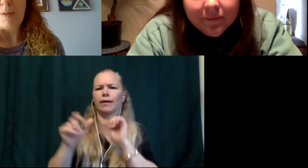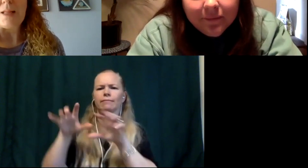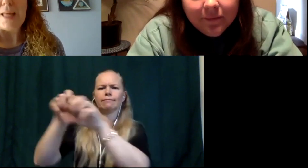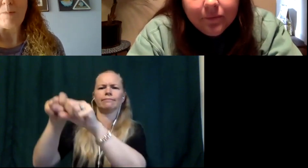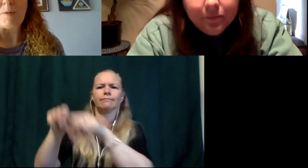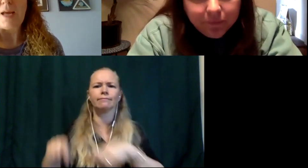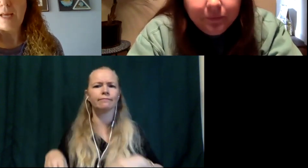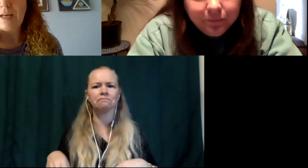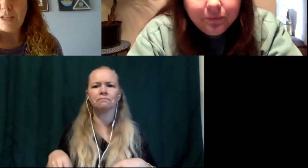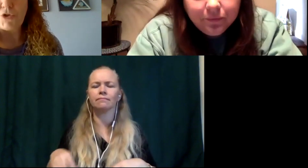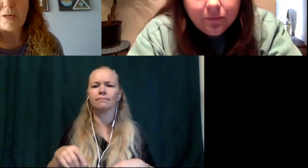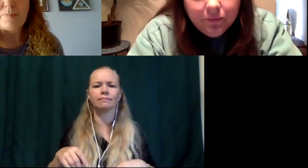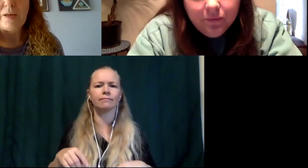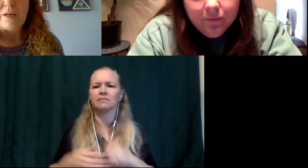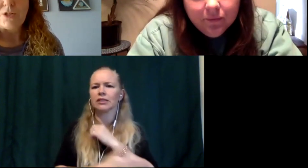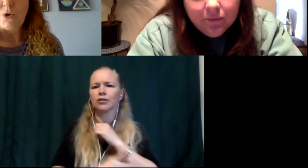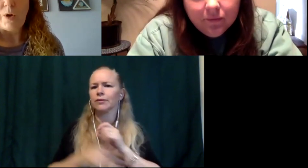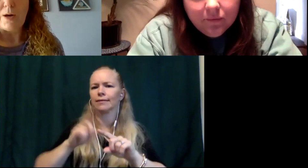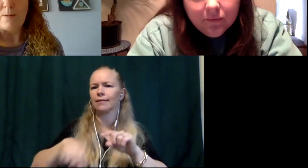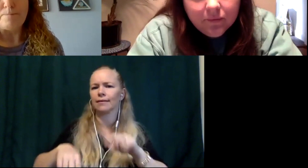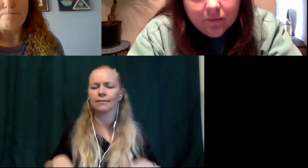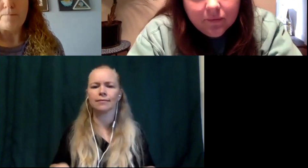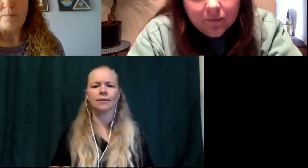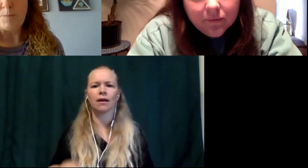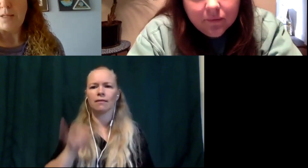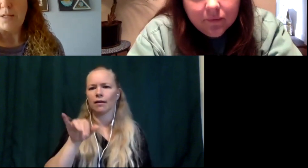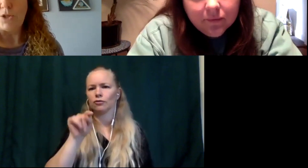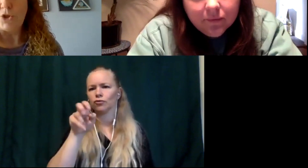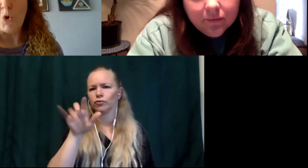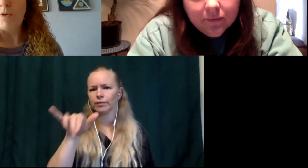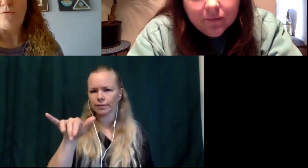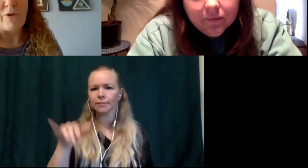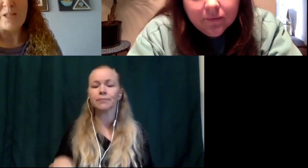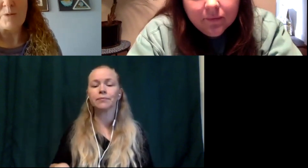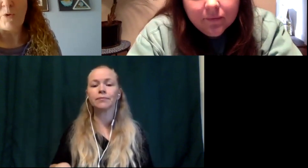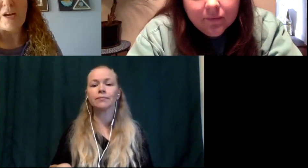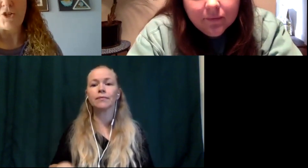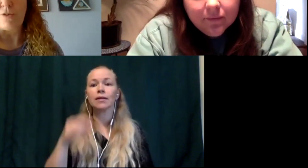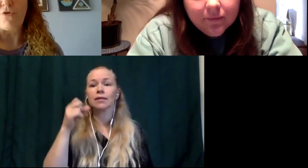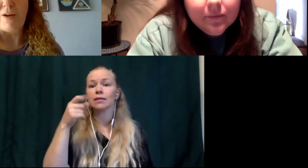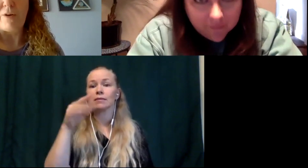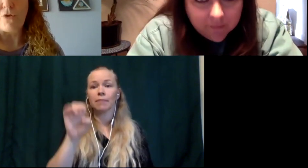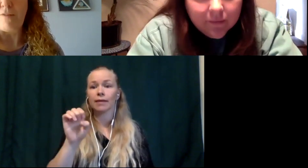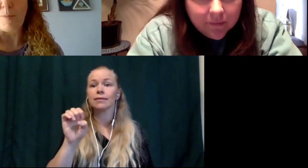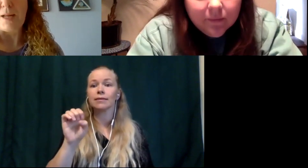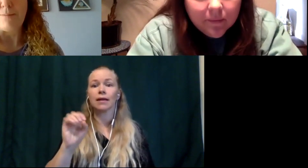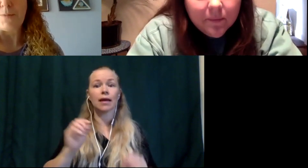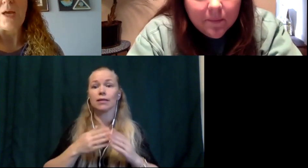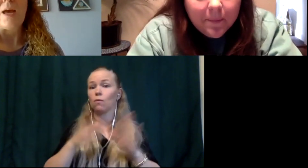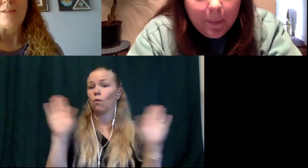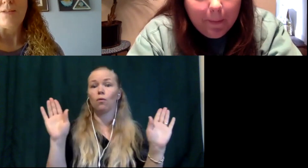cannot be claimed by any country. So space is open for exploration for